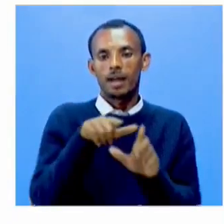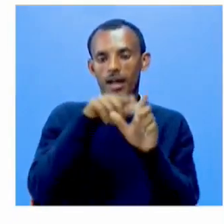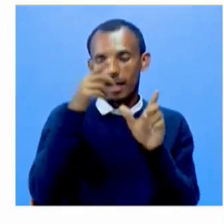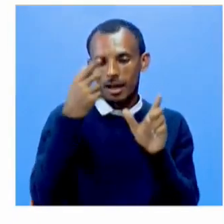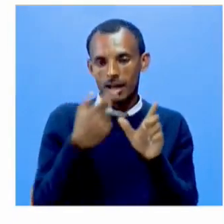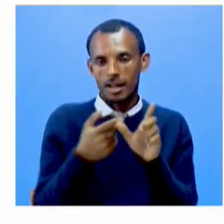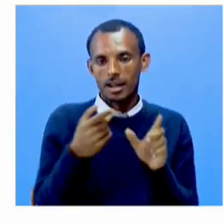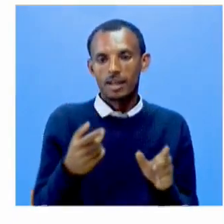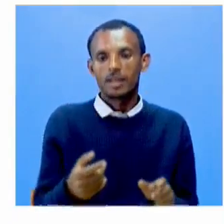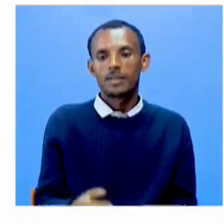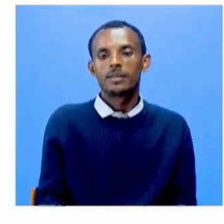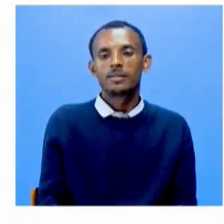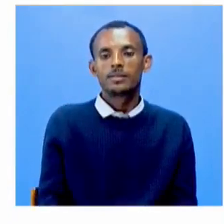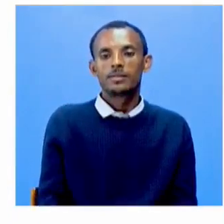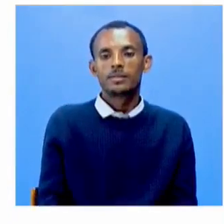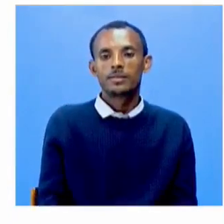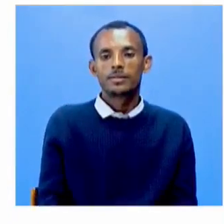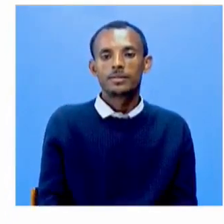angle,